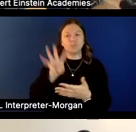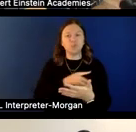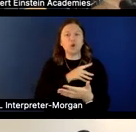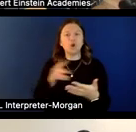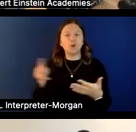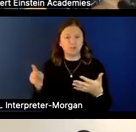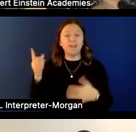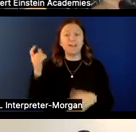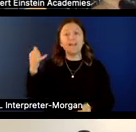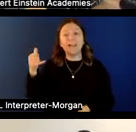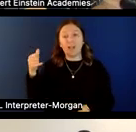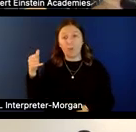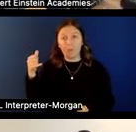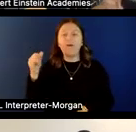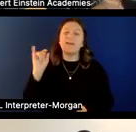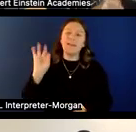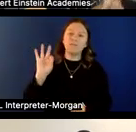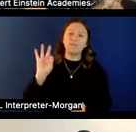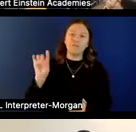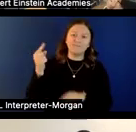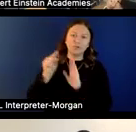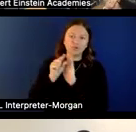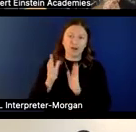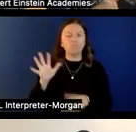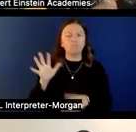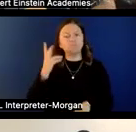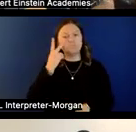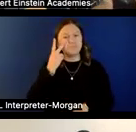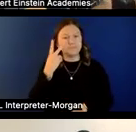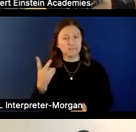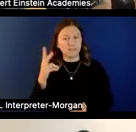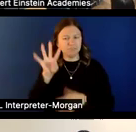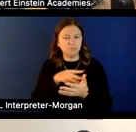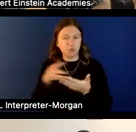if you have a first grader that you've probably seen those charts.